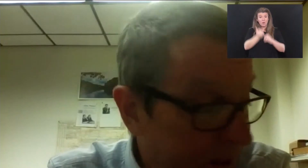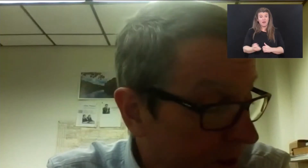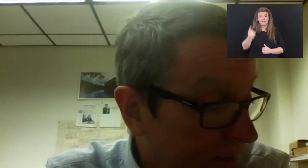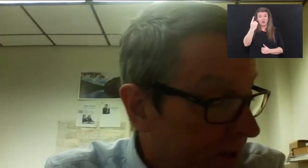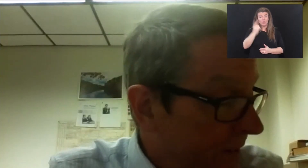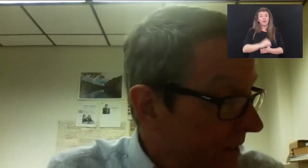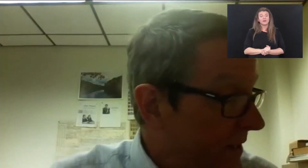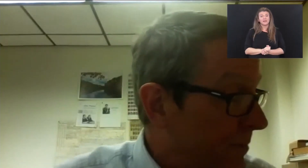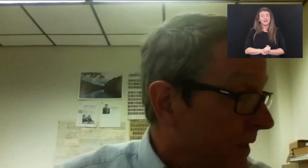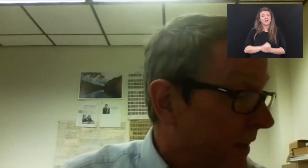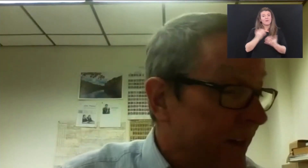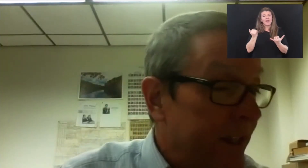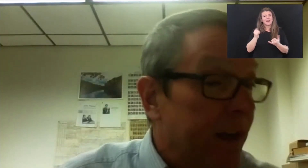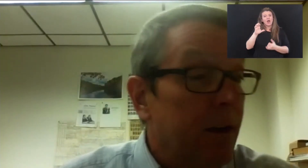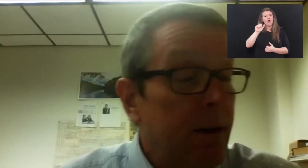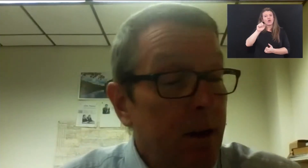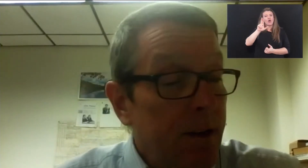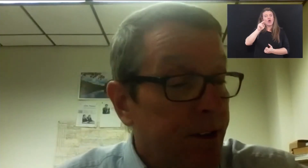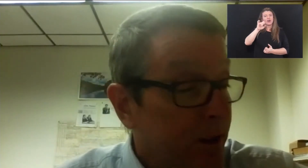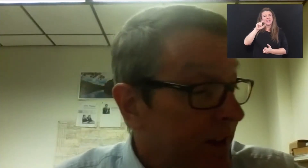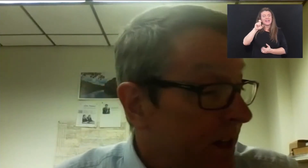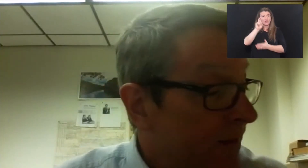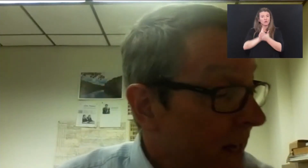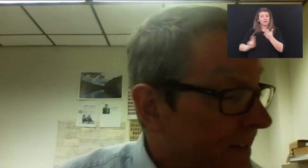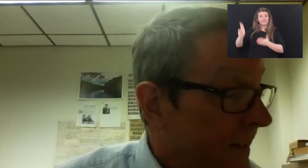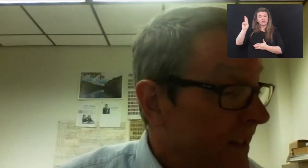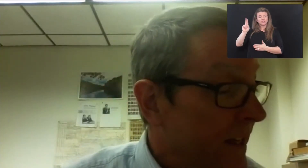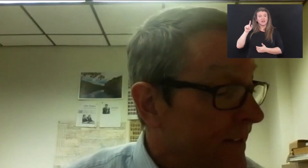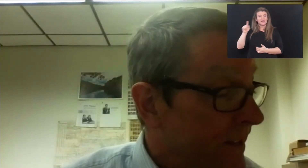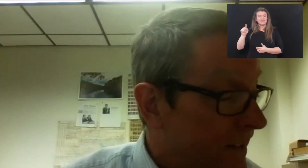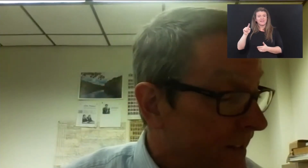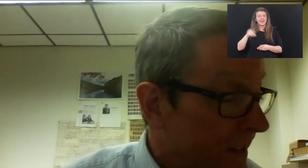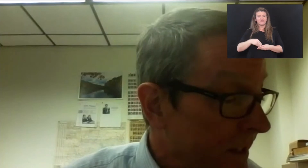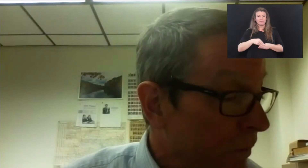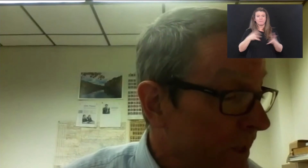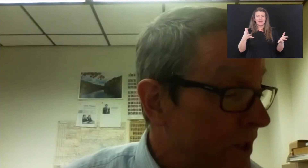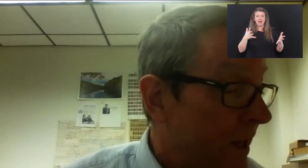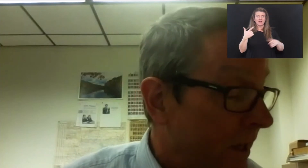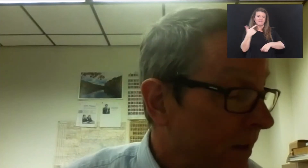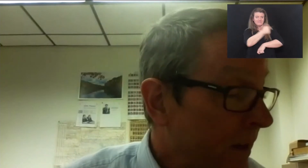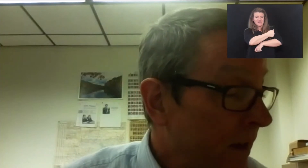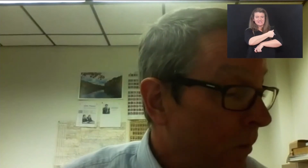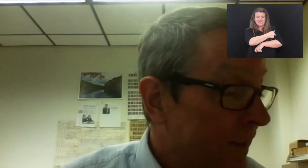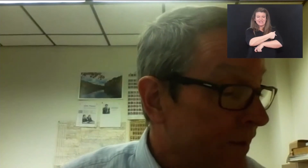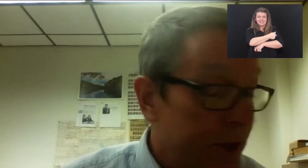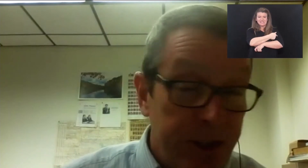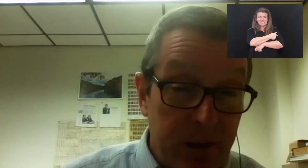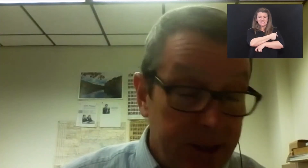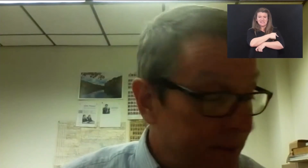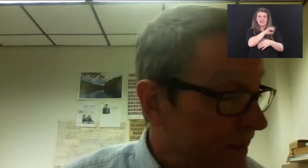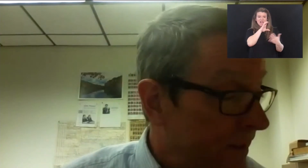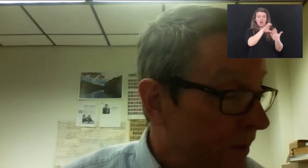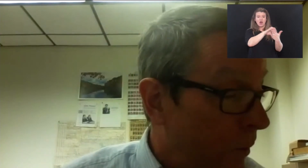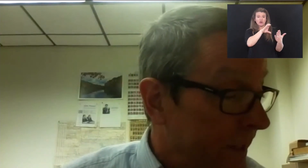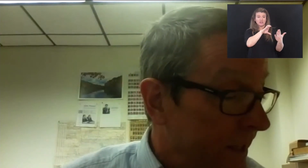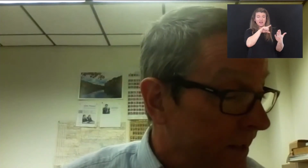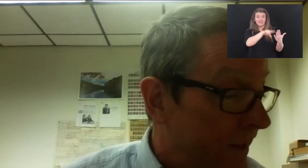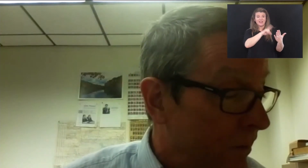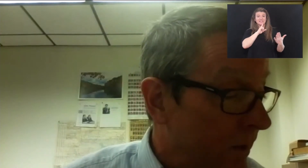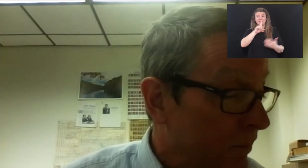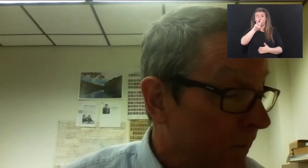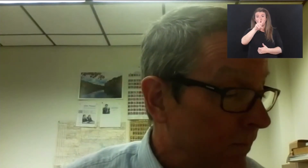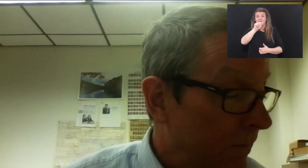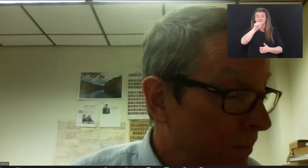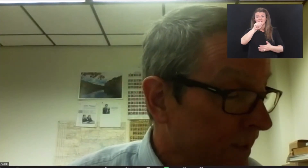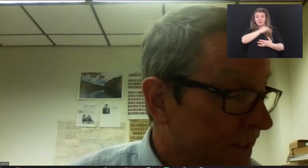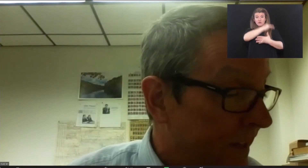Carnegie Mellon University has put out a survey of vaccine hesitancy in which West Virginia ranks